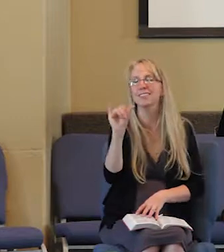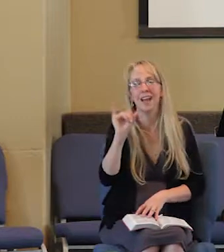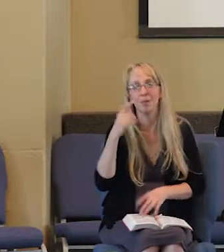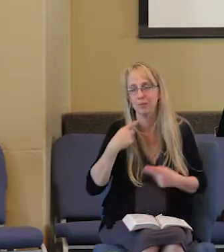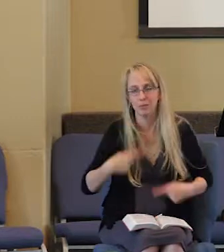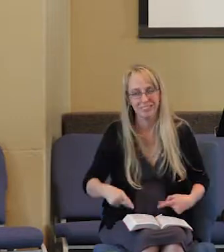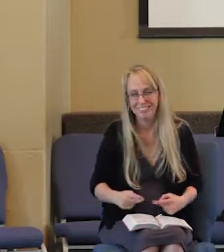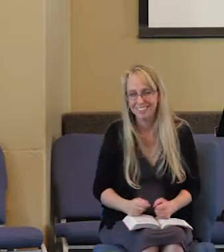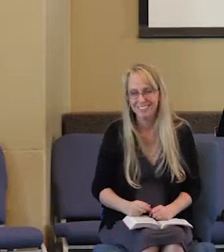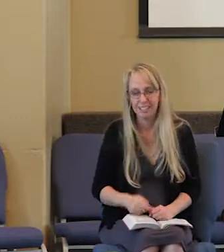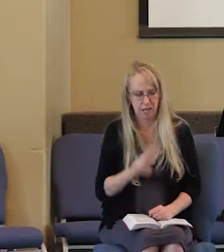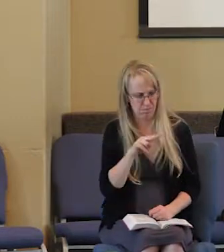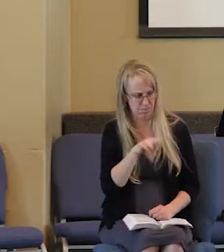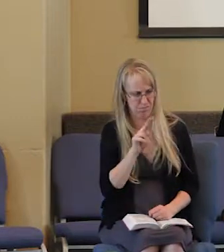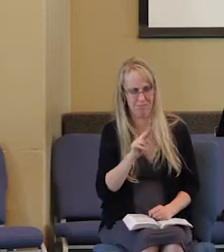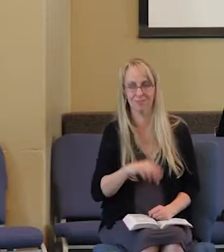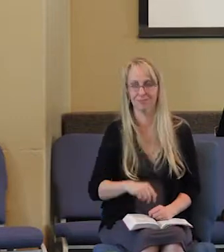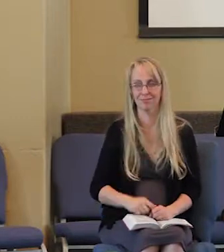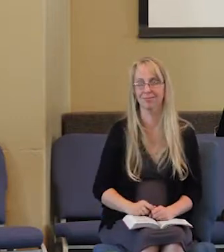priest.